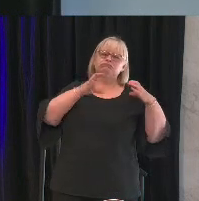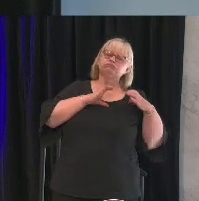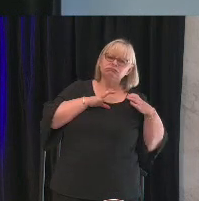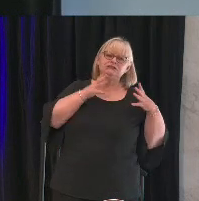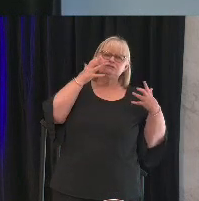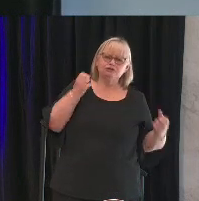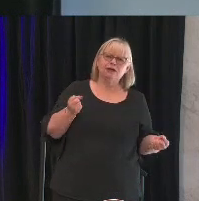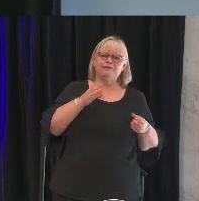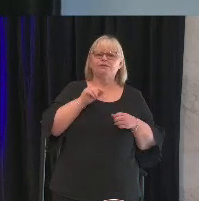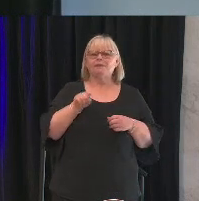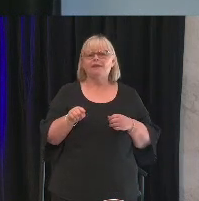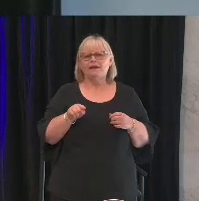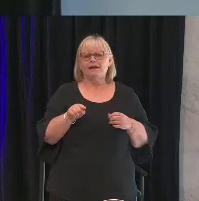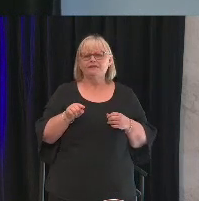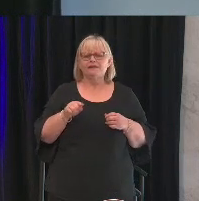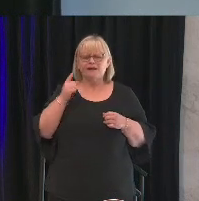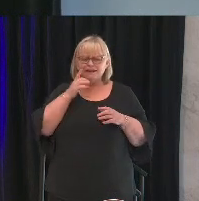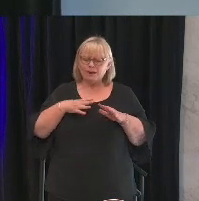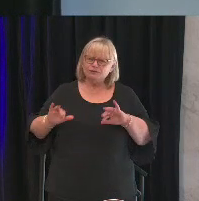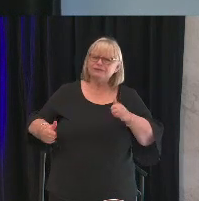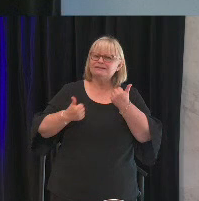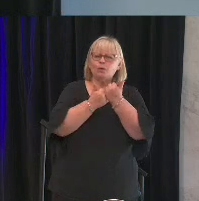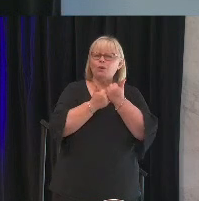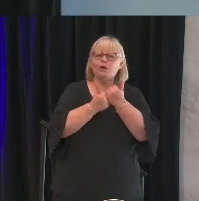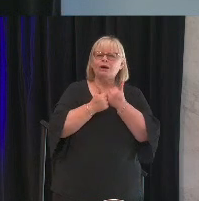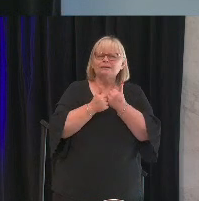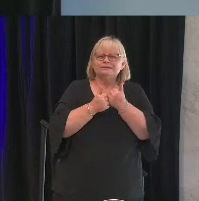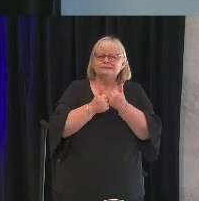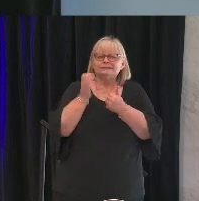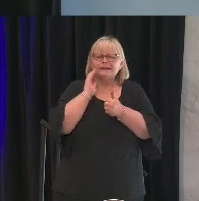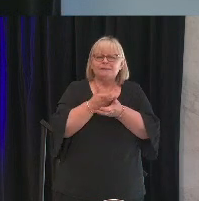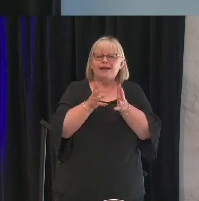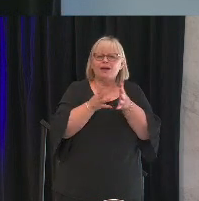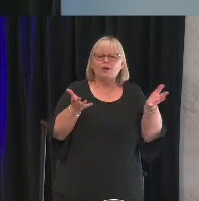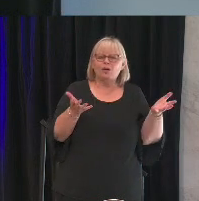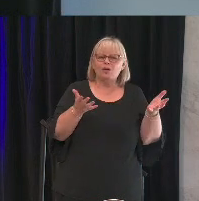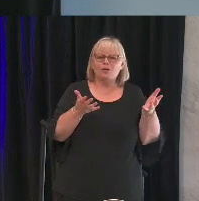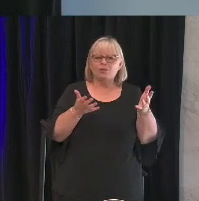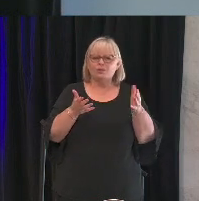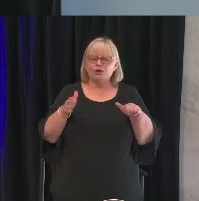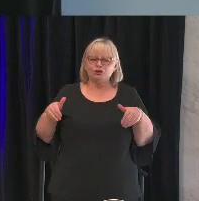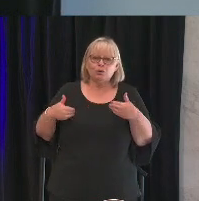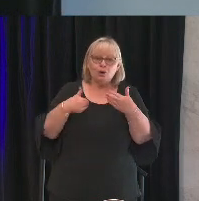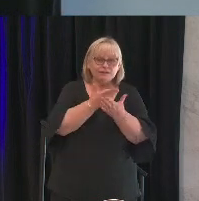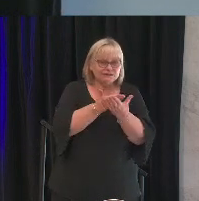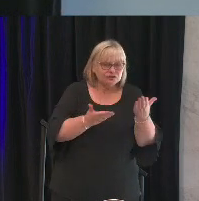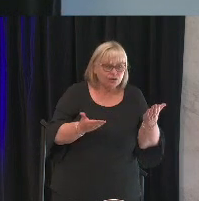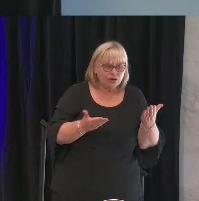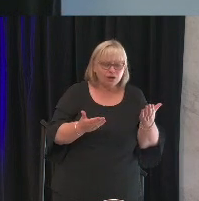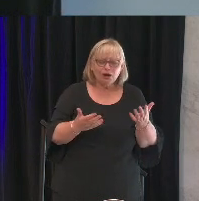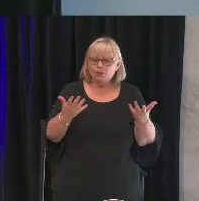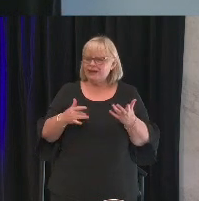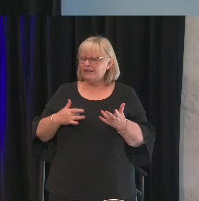that. And I believe we need to support them in any way that we can. We need to offer them stories where they feel seen